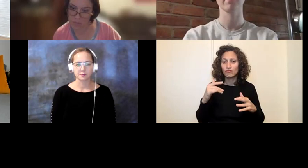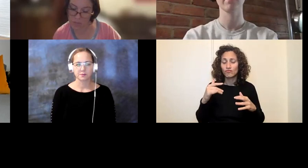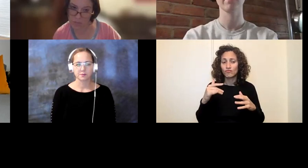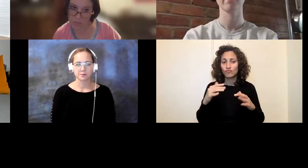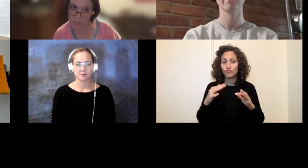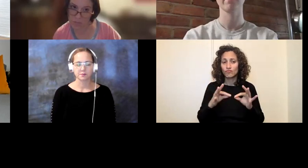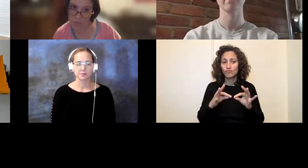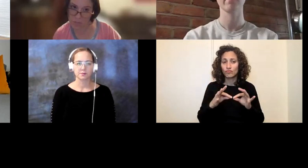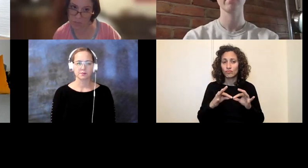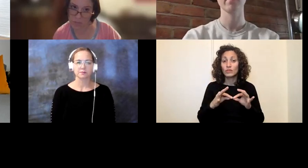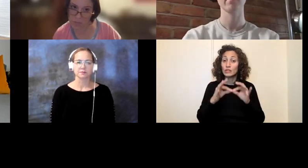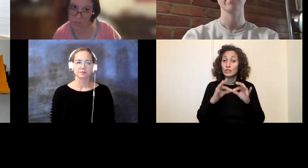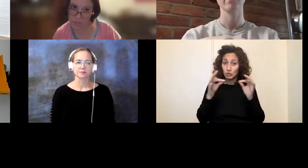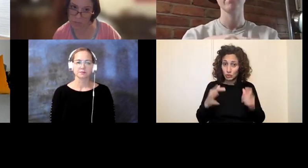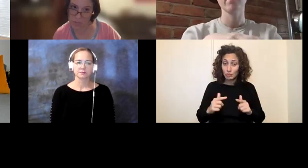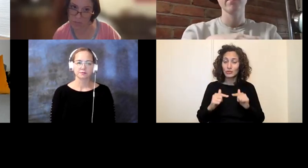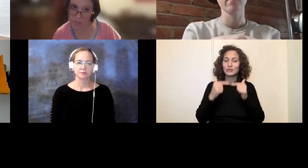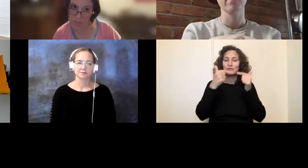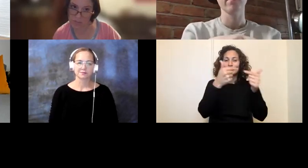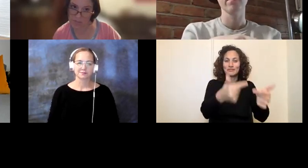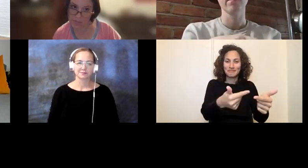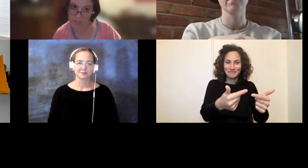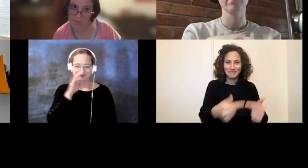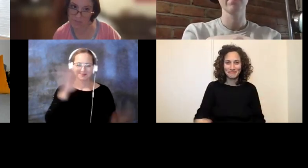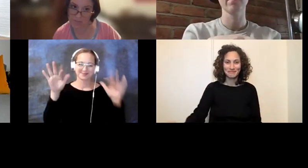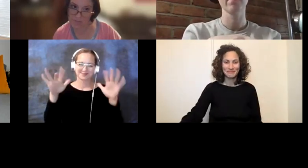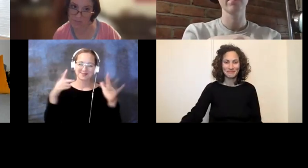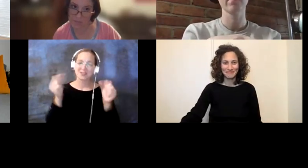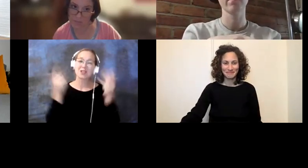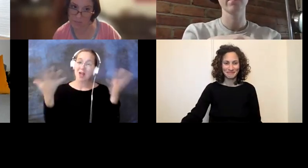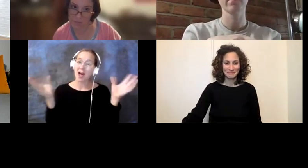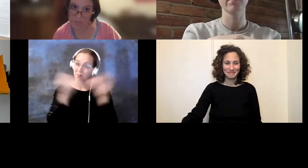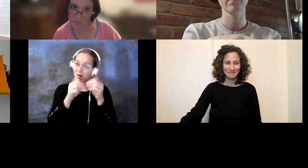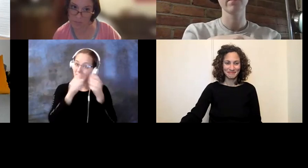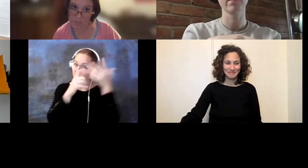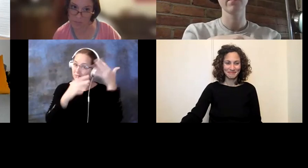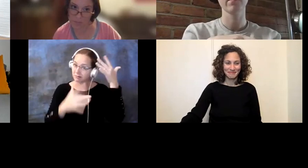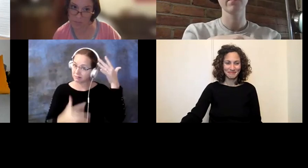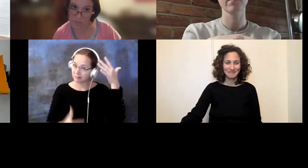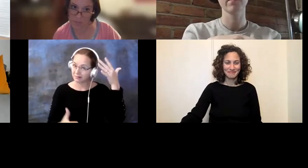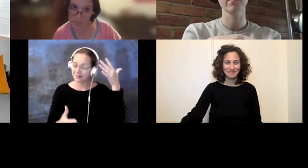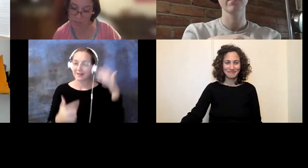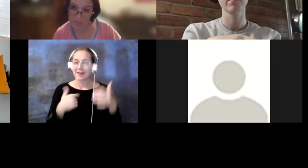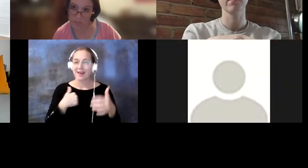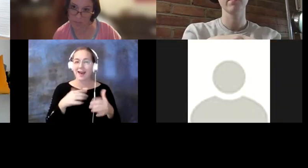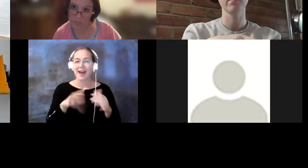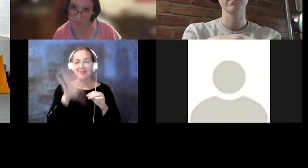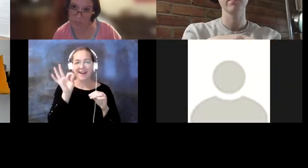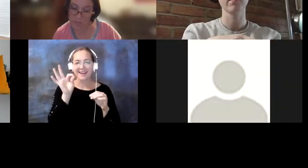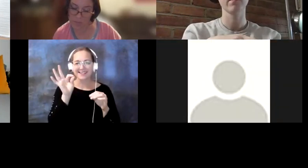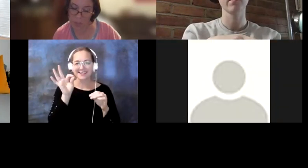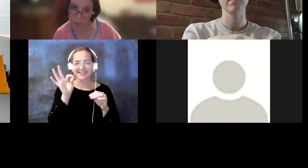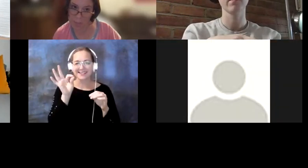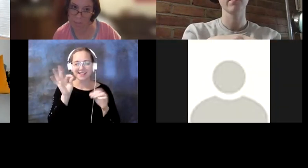there's a lot more, but I find that a lot of it has to deal